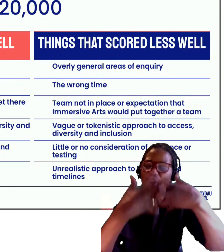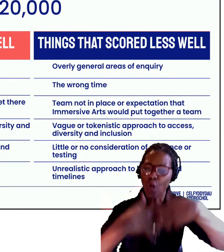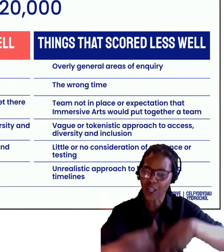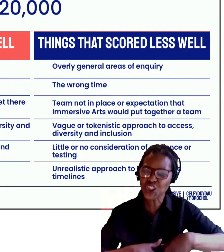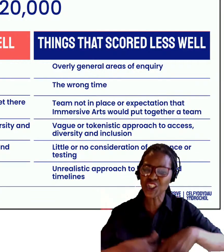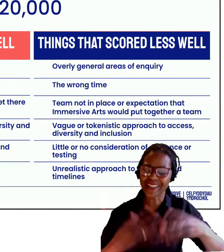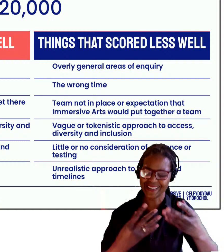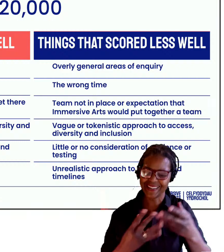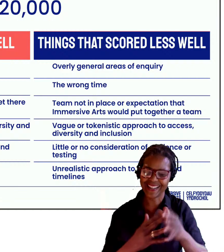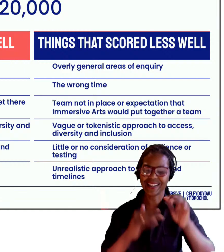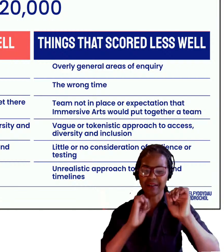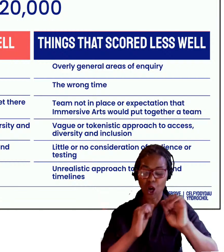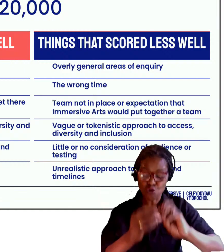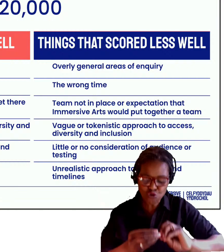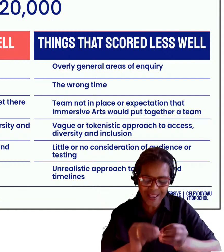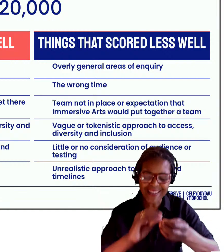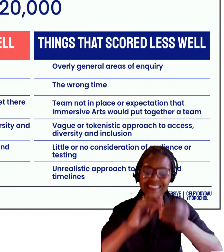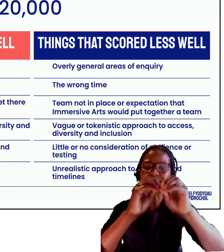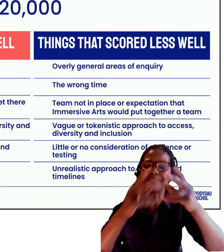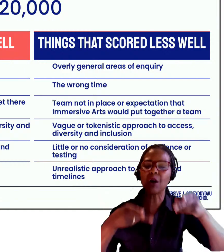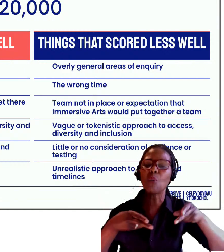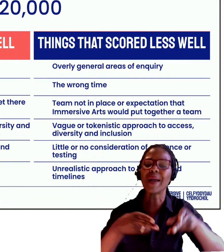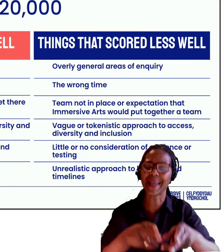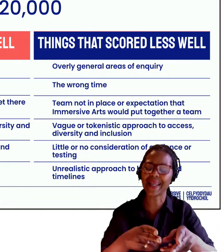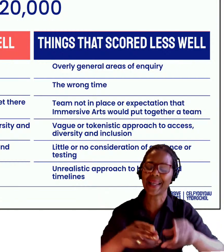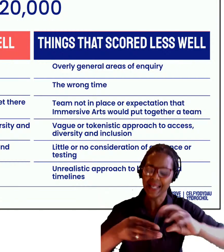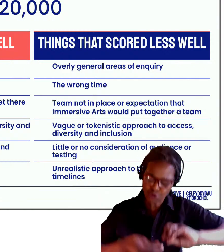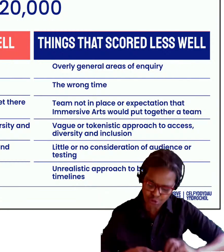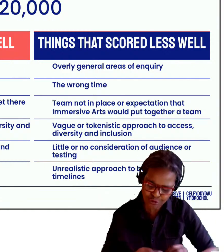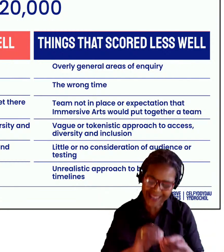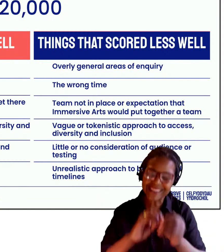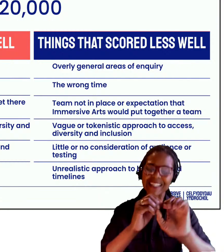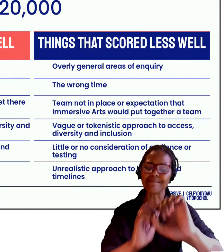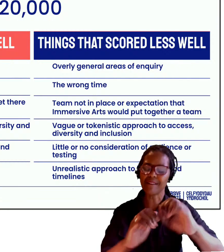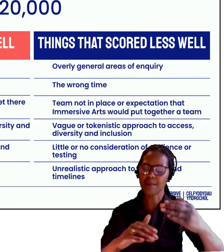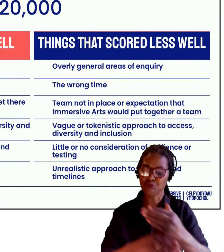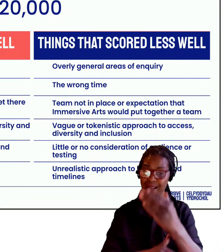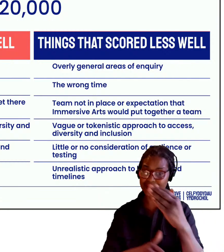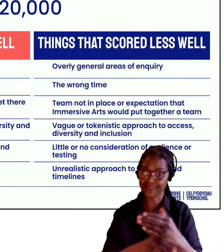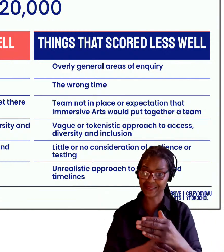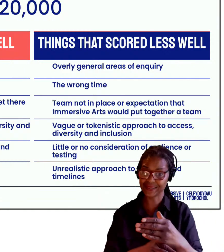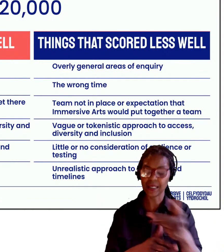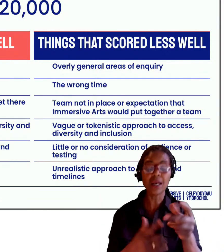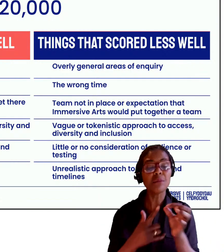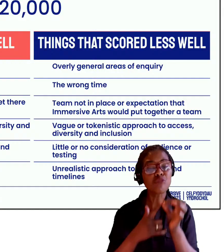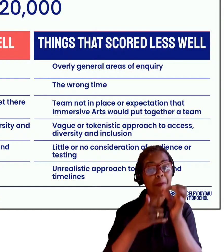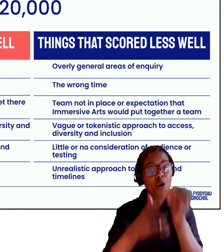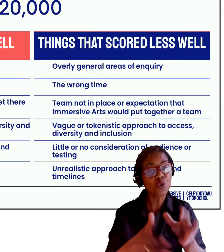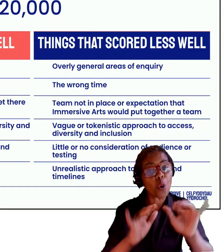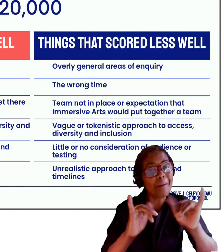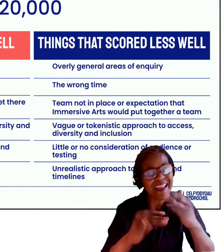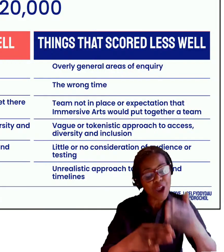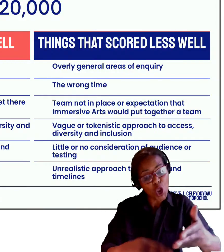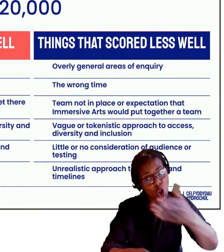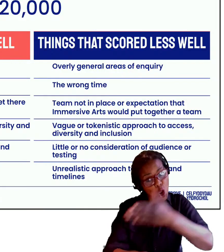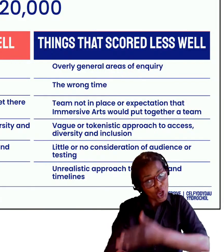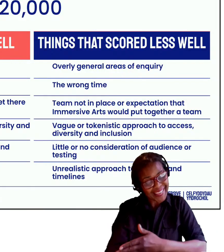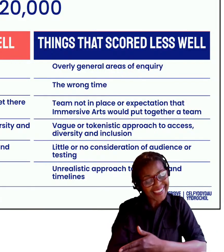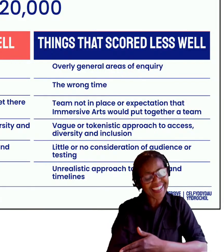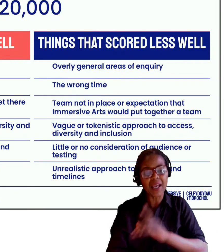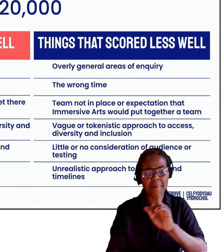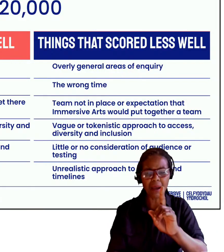and/or positive way. While proposals that felt very early in their development for this particular strand, with little sense of